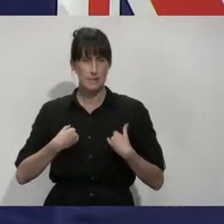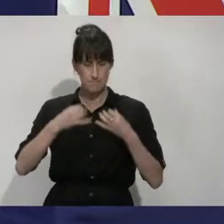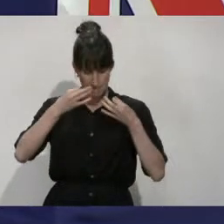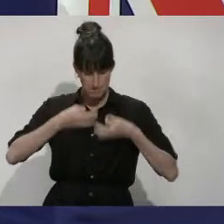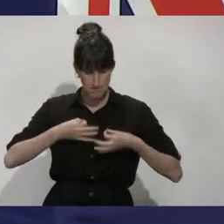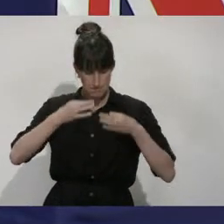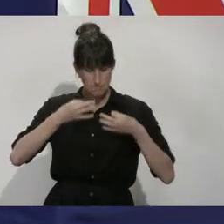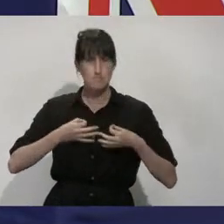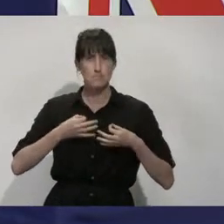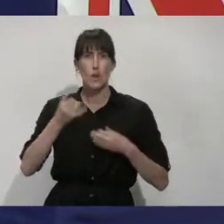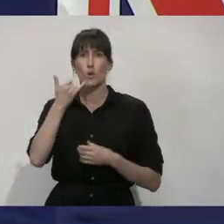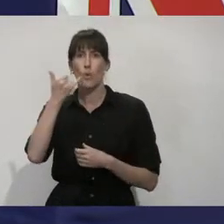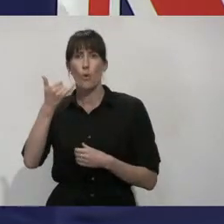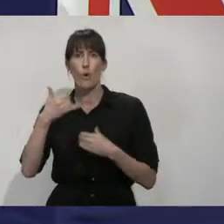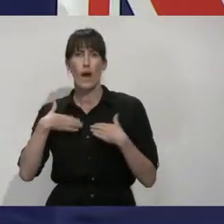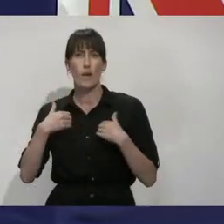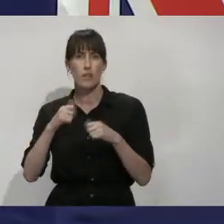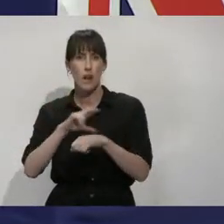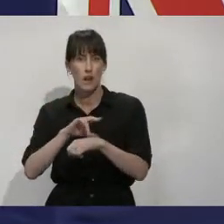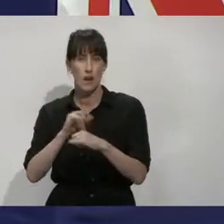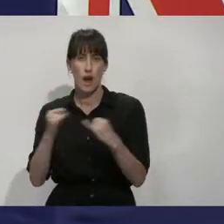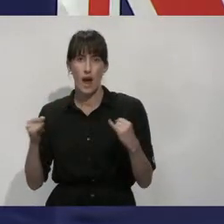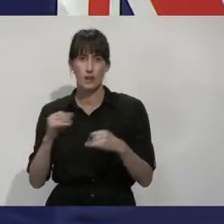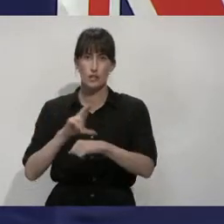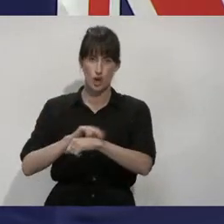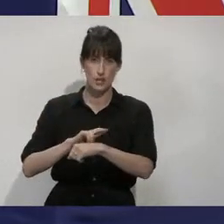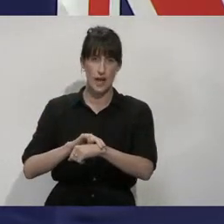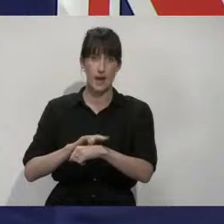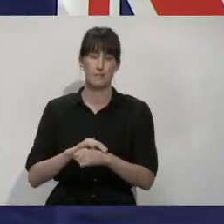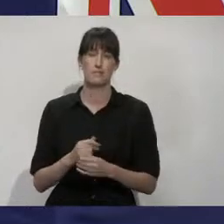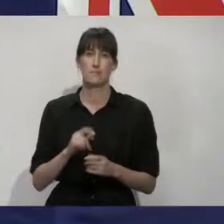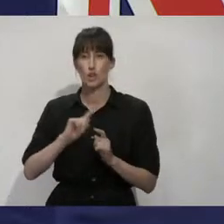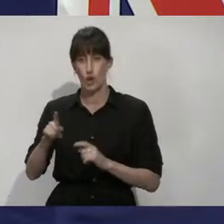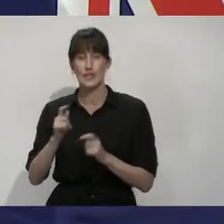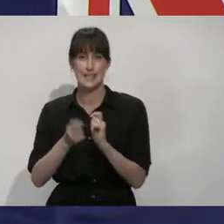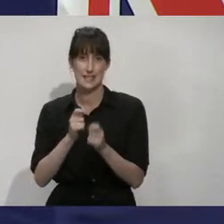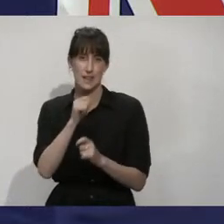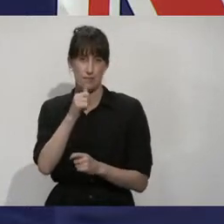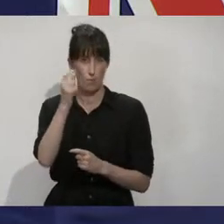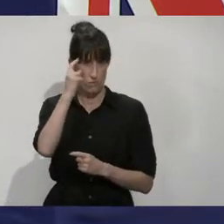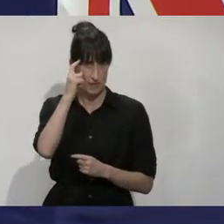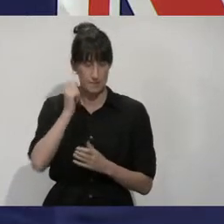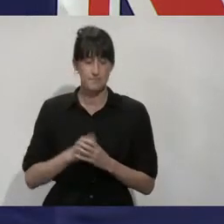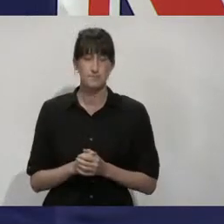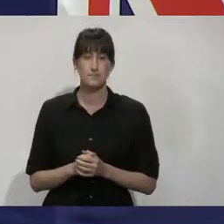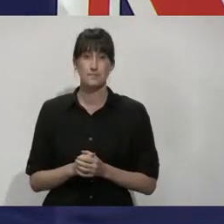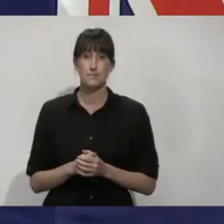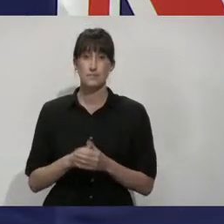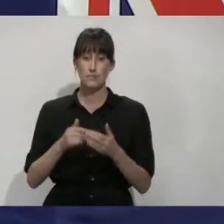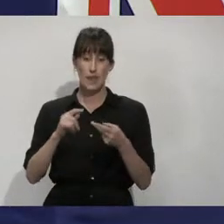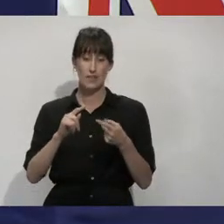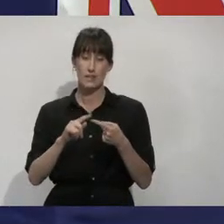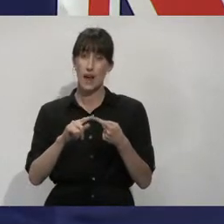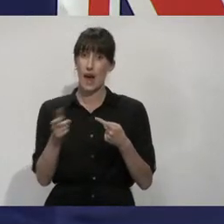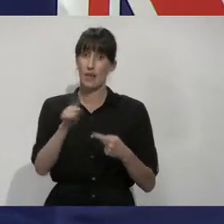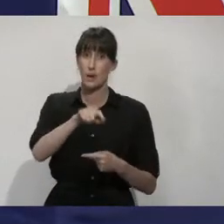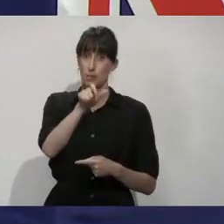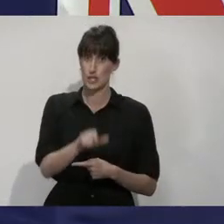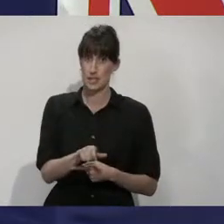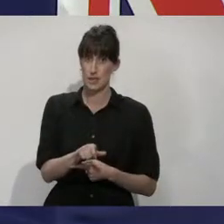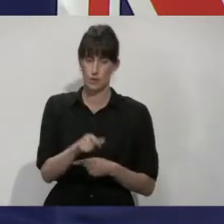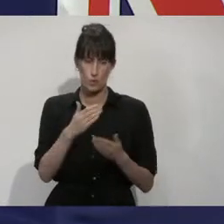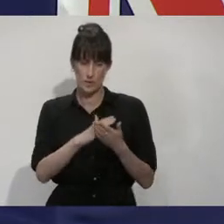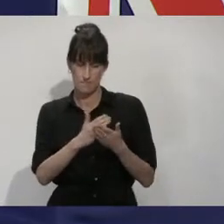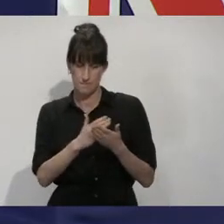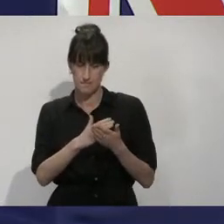concerns. An update now on the maintenance worker from Ridges Hotel. What I can say is that the